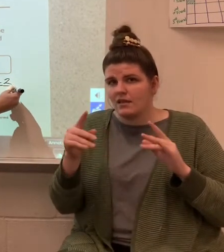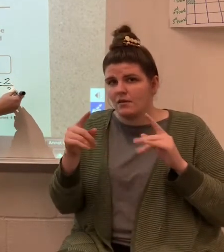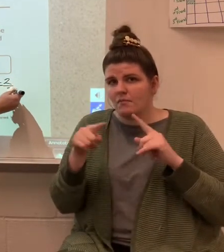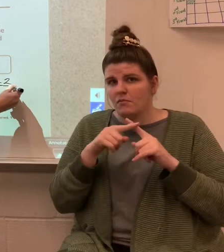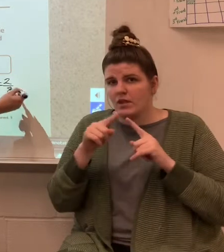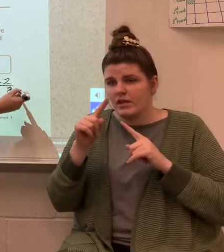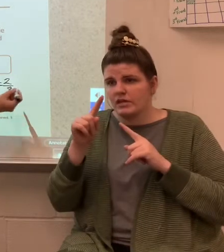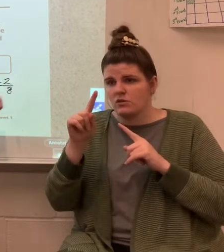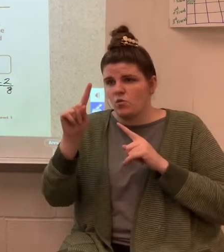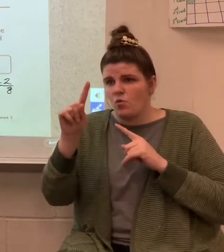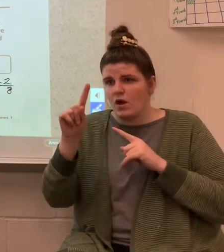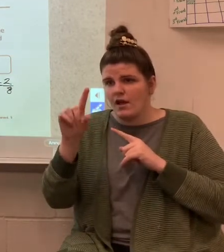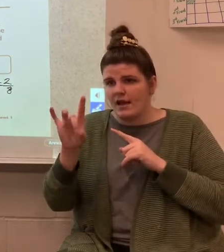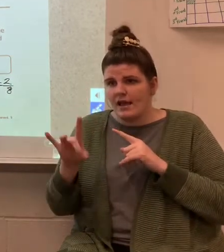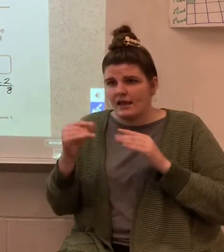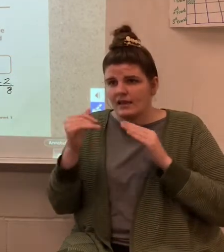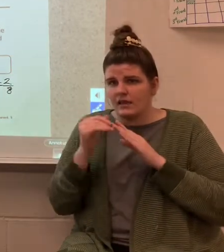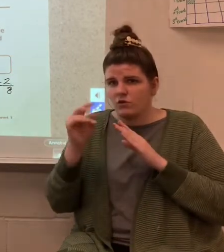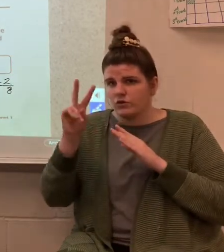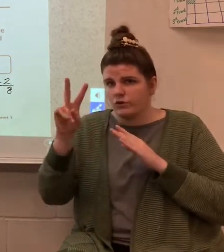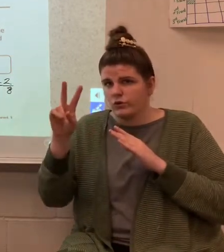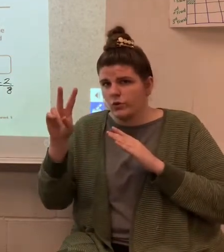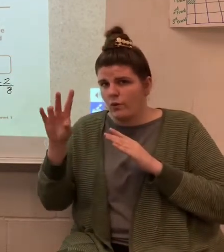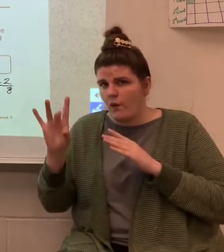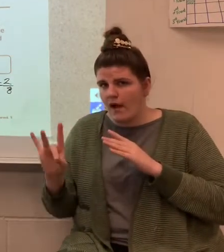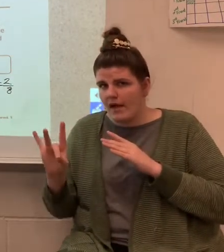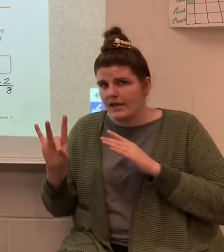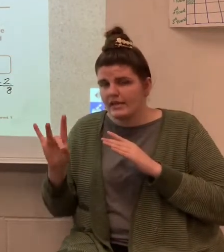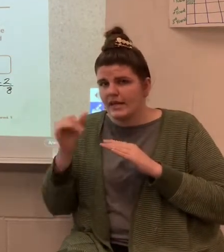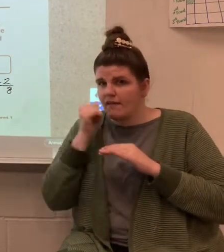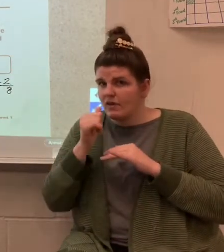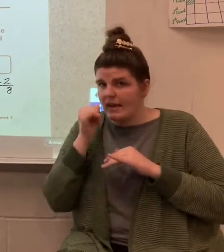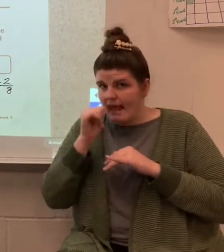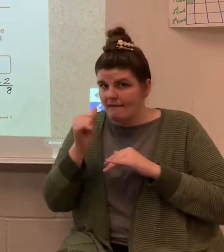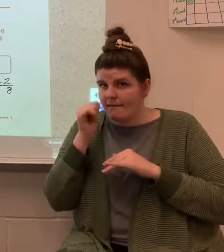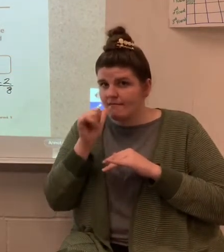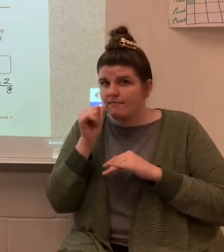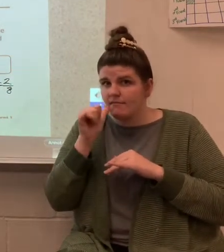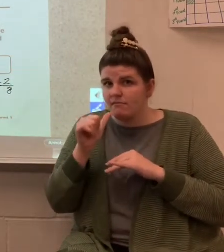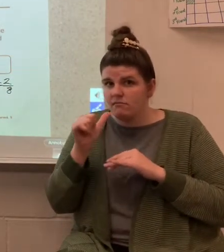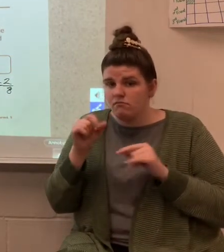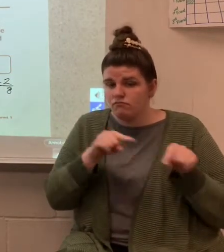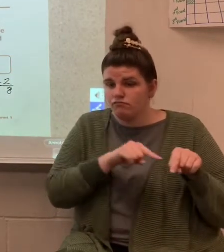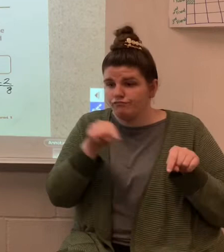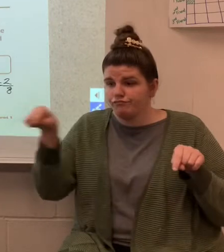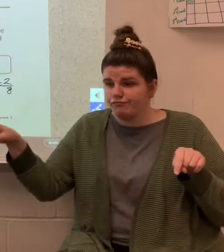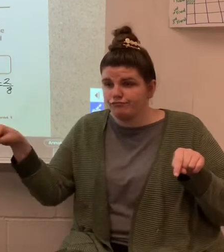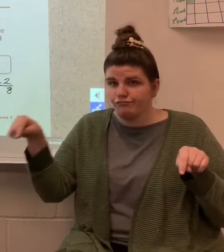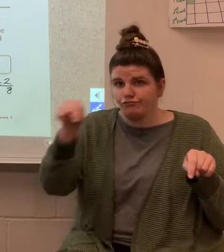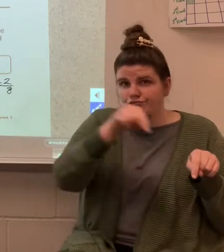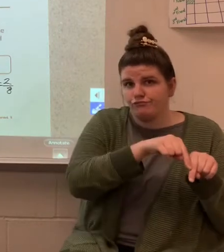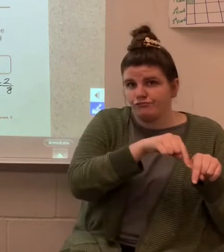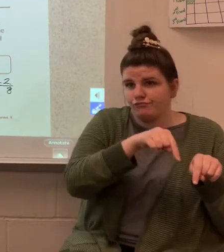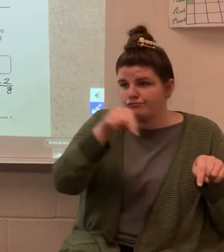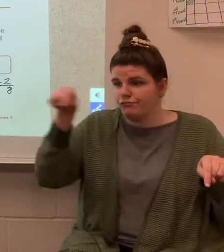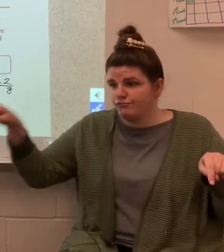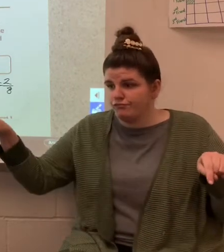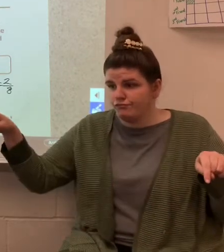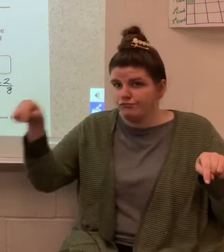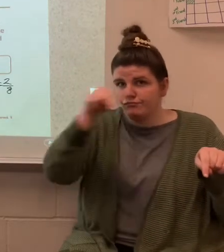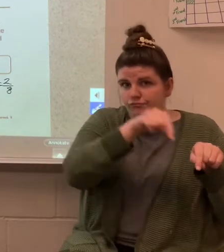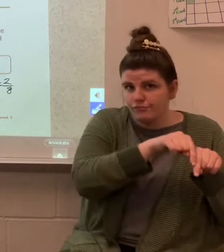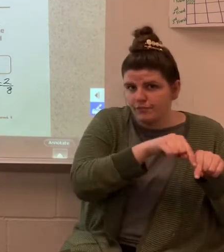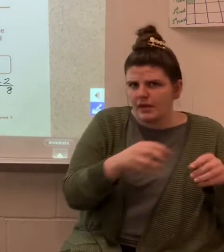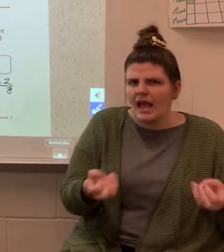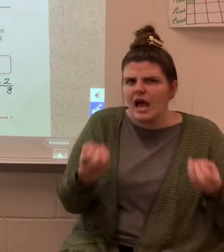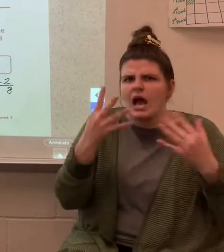2/8, okay? 2/8 each day is how long that would take her. So how many days